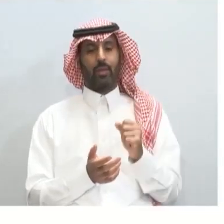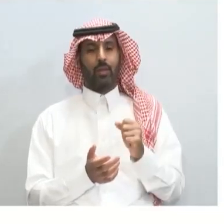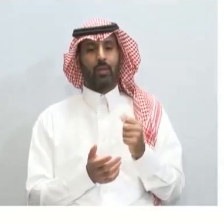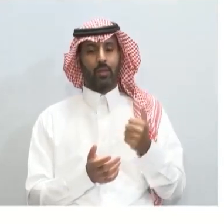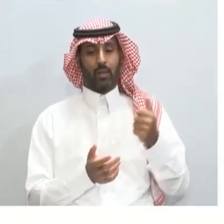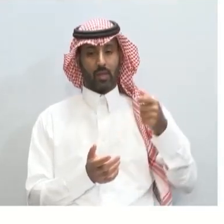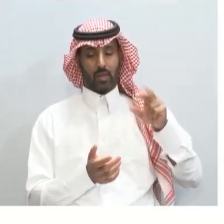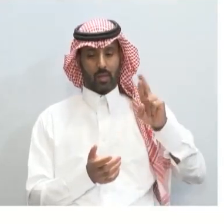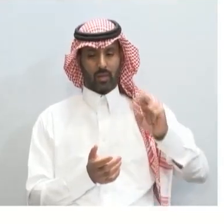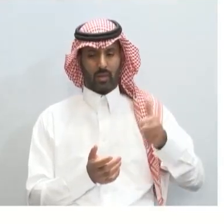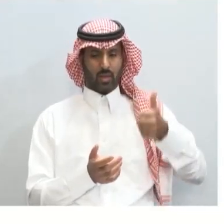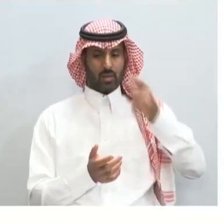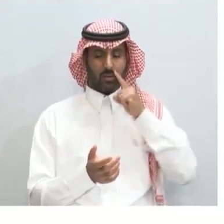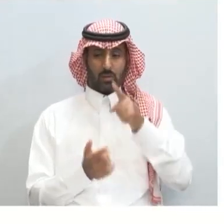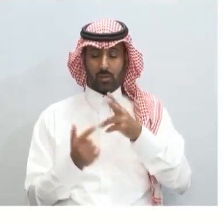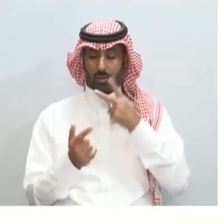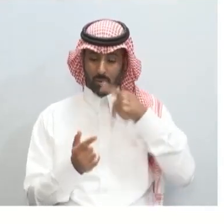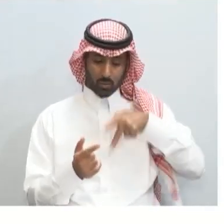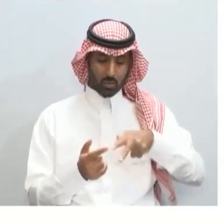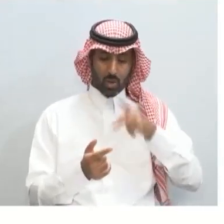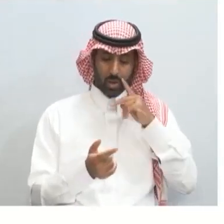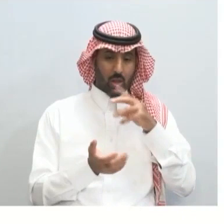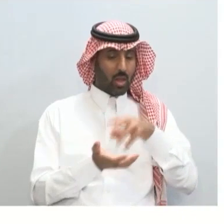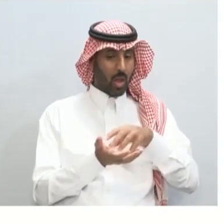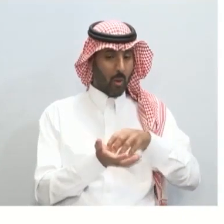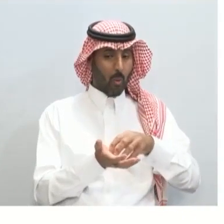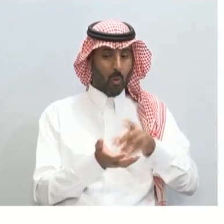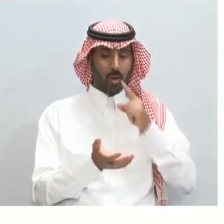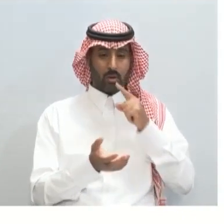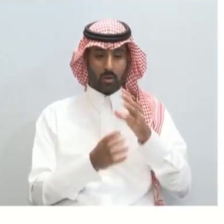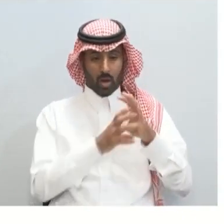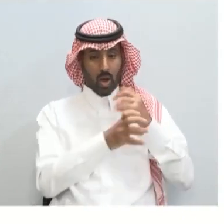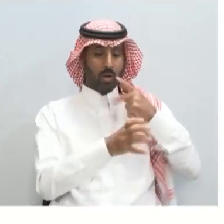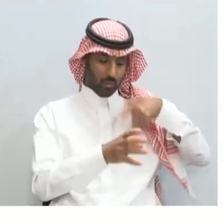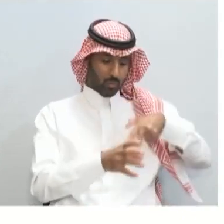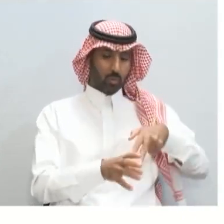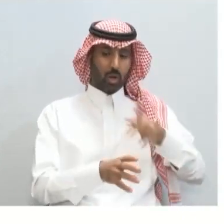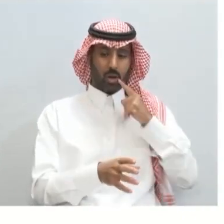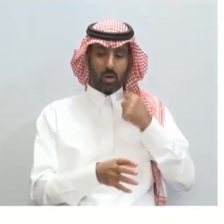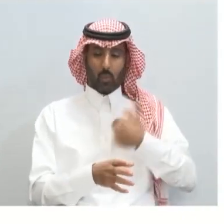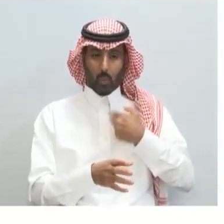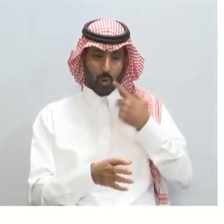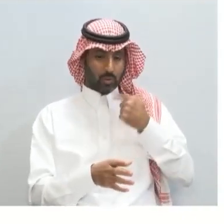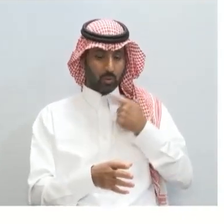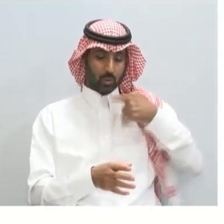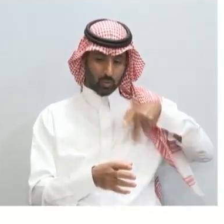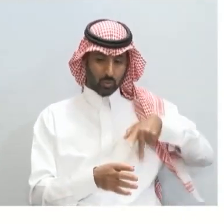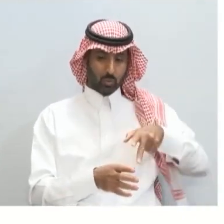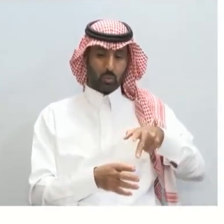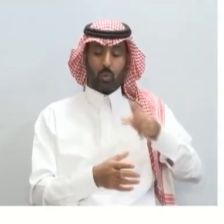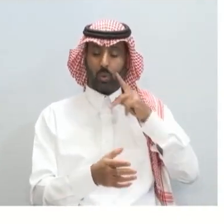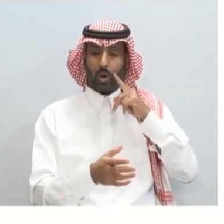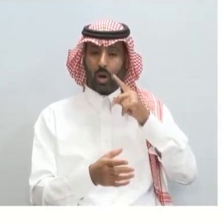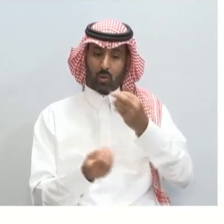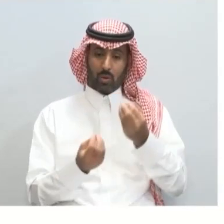I wanted to go downtown I would take the bus when someone says to you if I wanted to go downtown I would